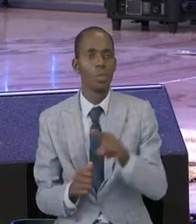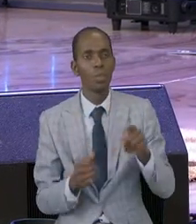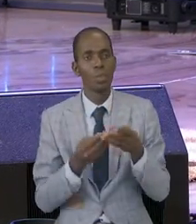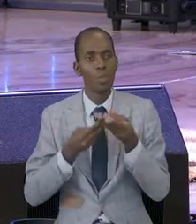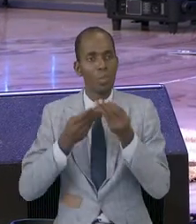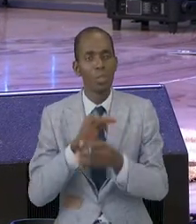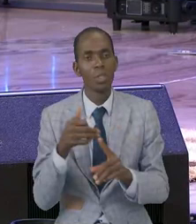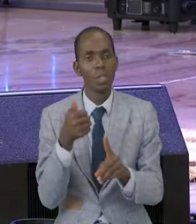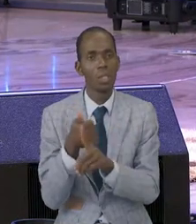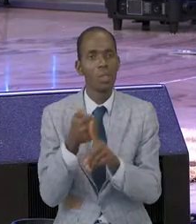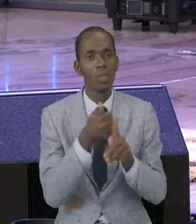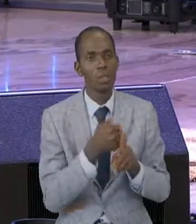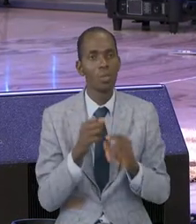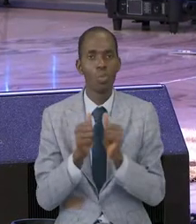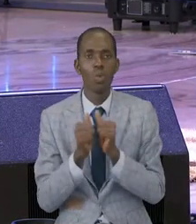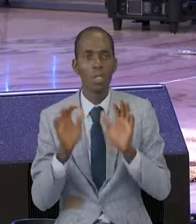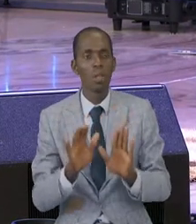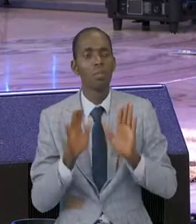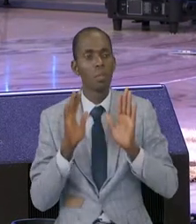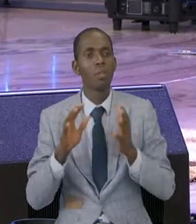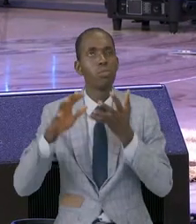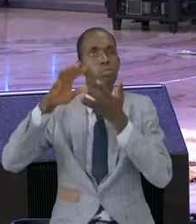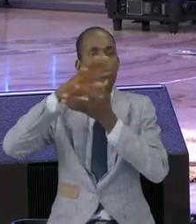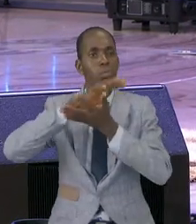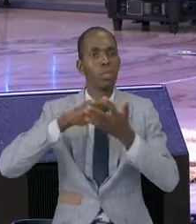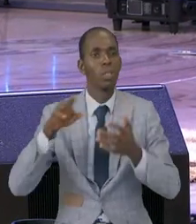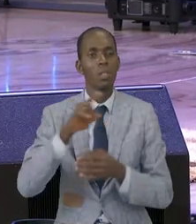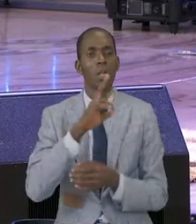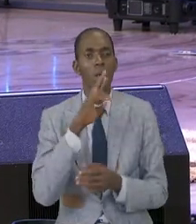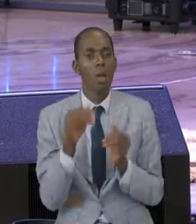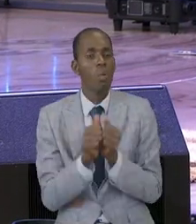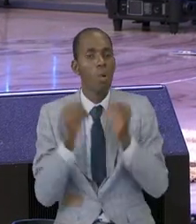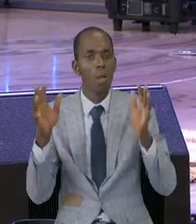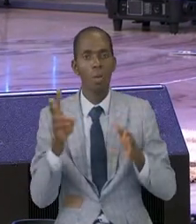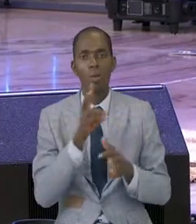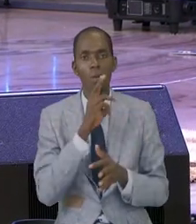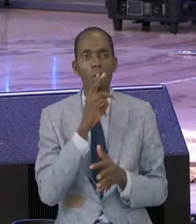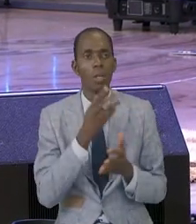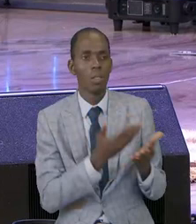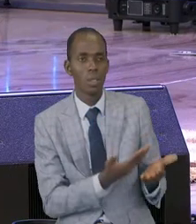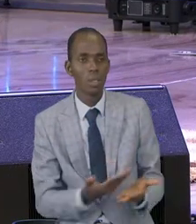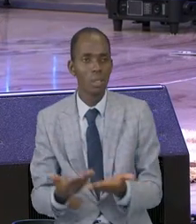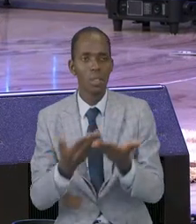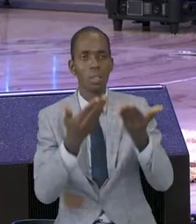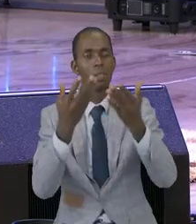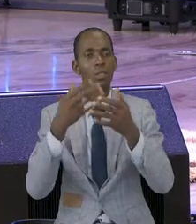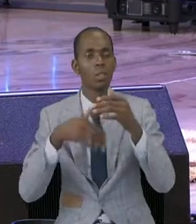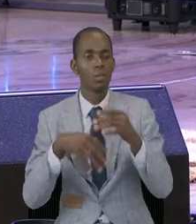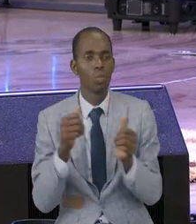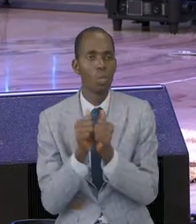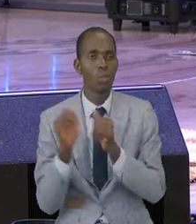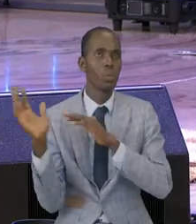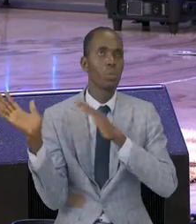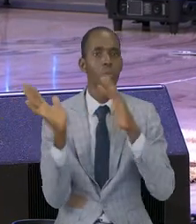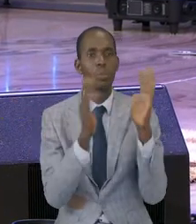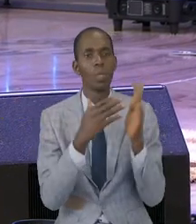feeding themselves without fear, clouds they are without water, carried about of winds,